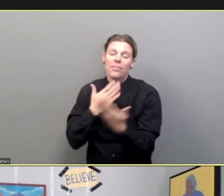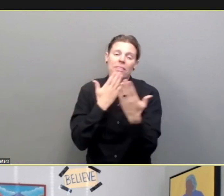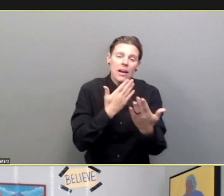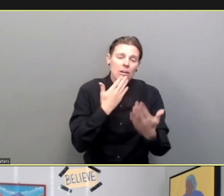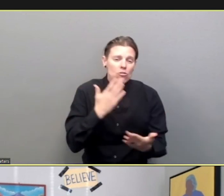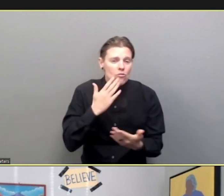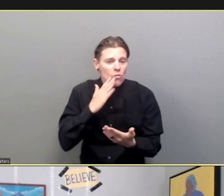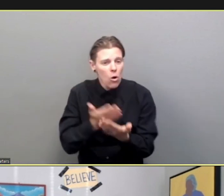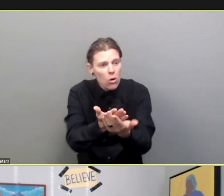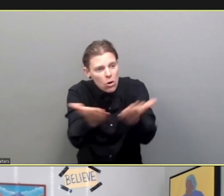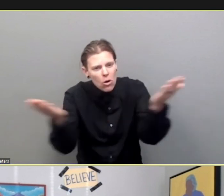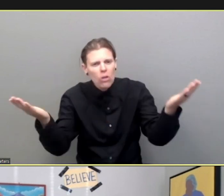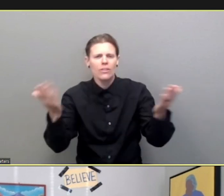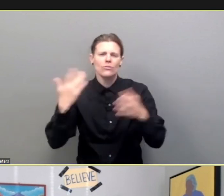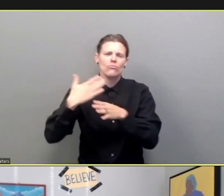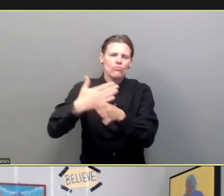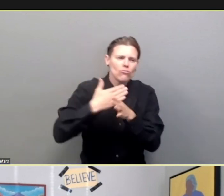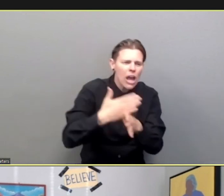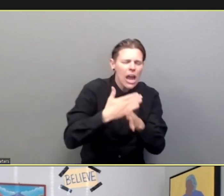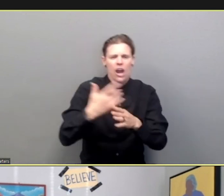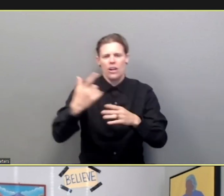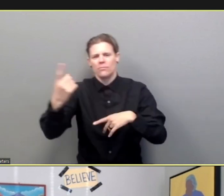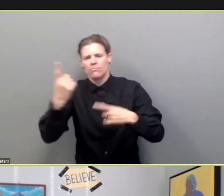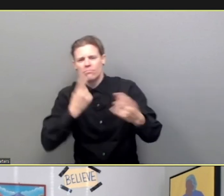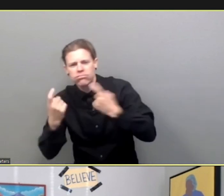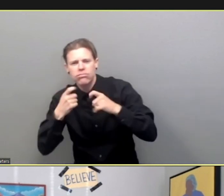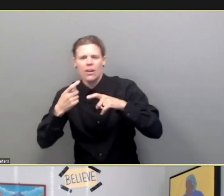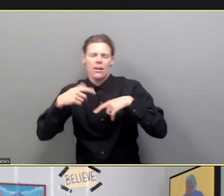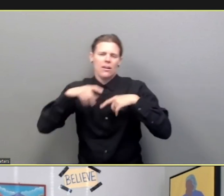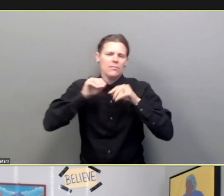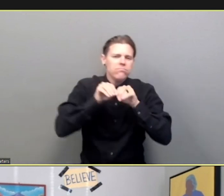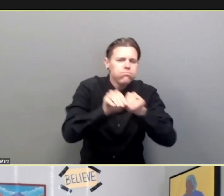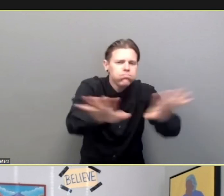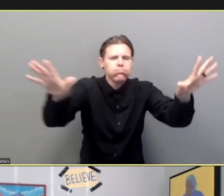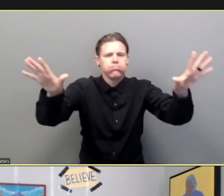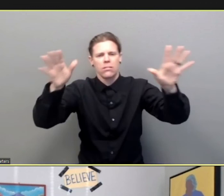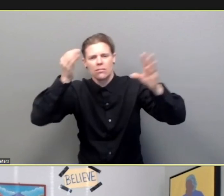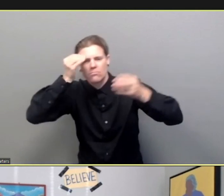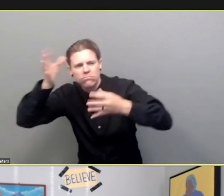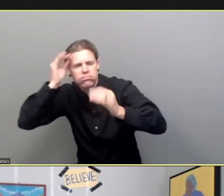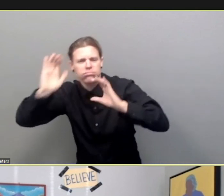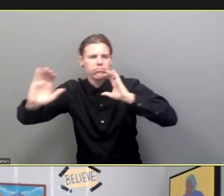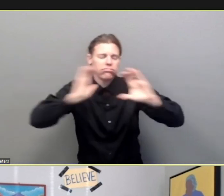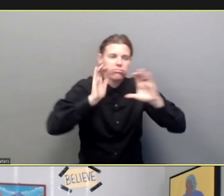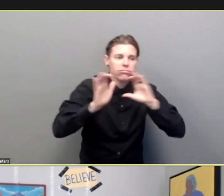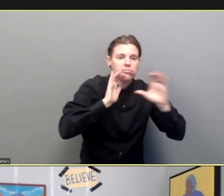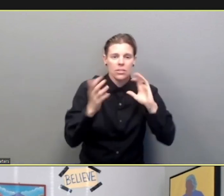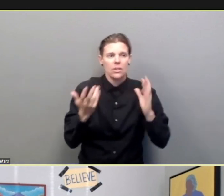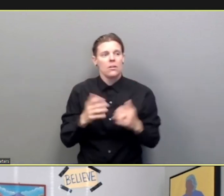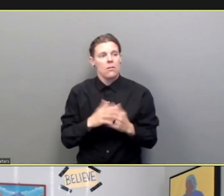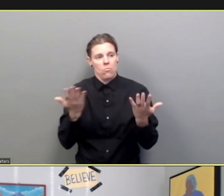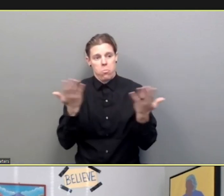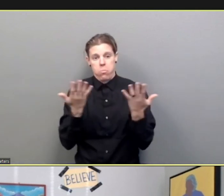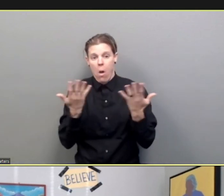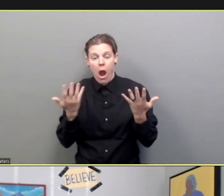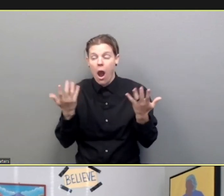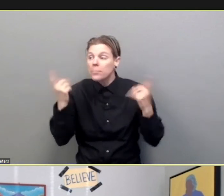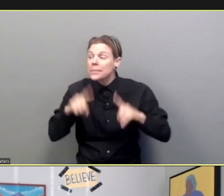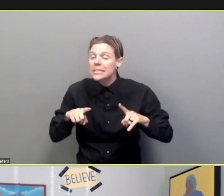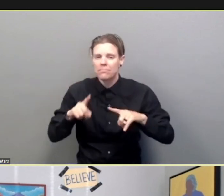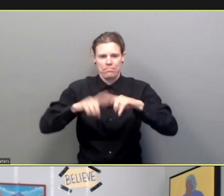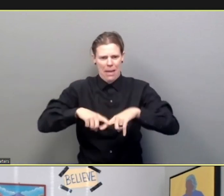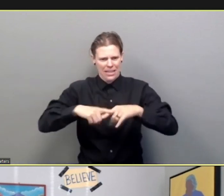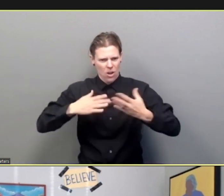And really, it's up to us how this pandemic turns out. So, what can we all each do ourselves and together as a